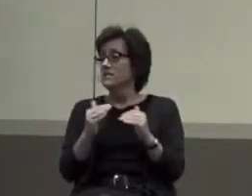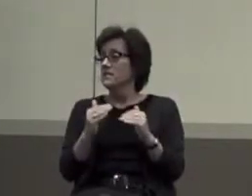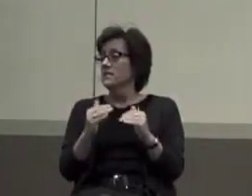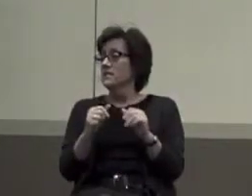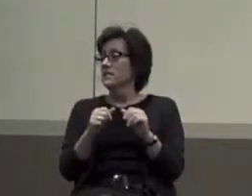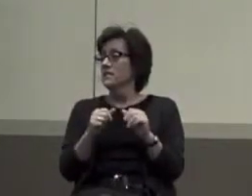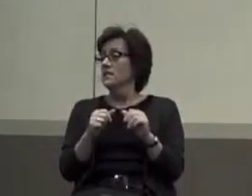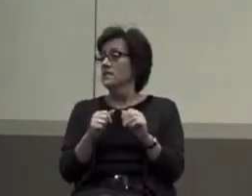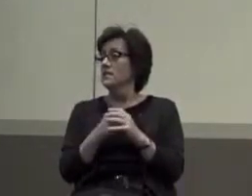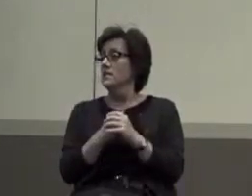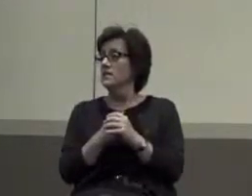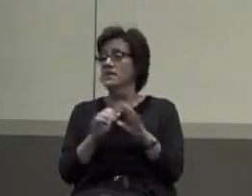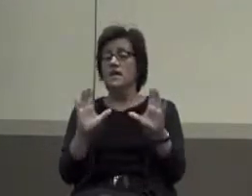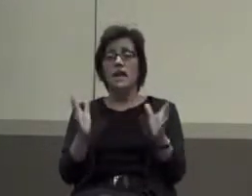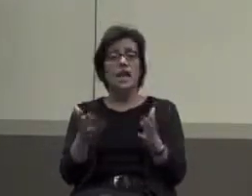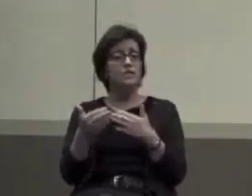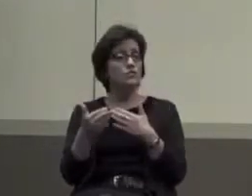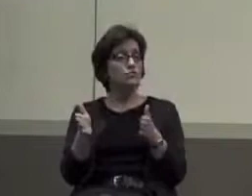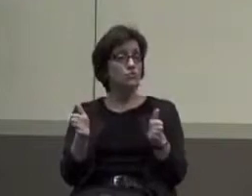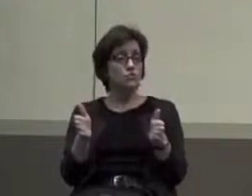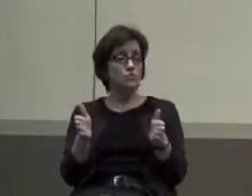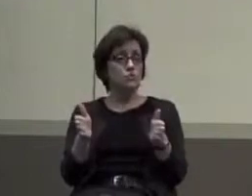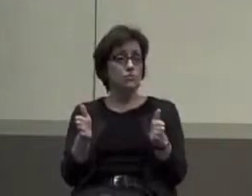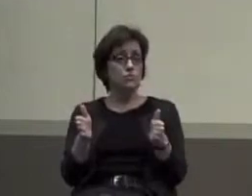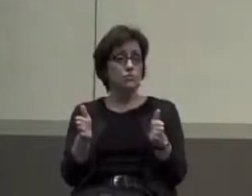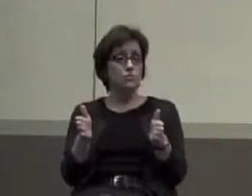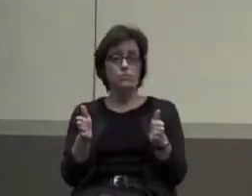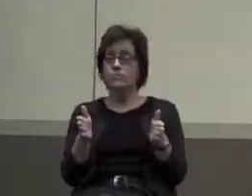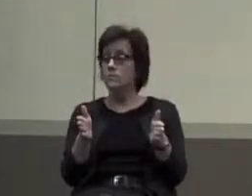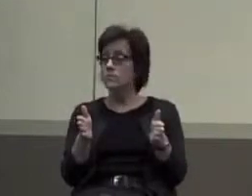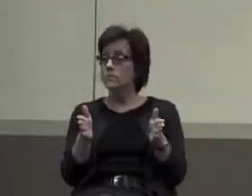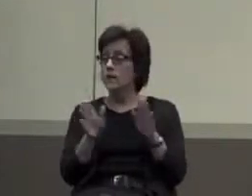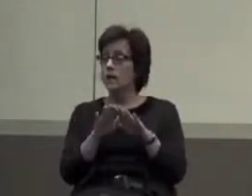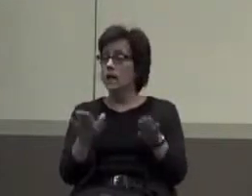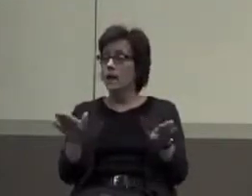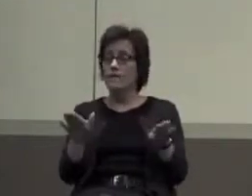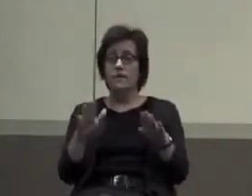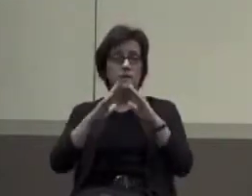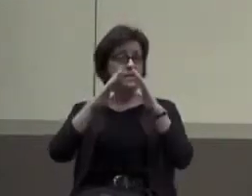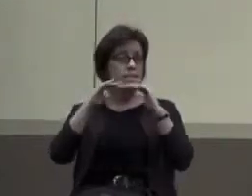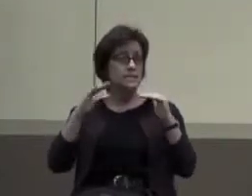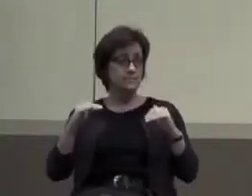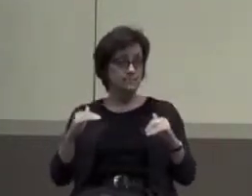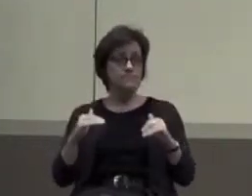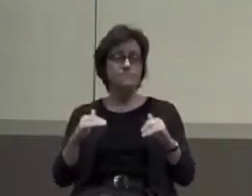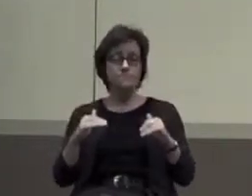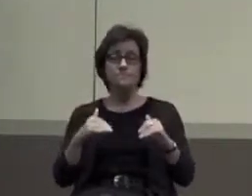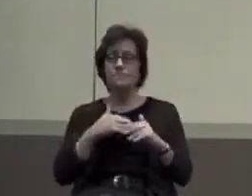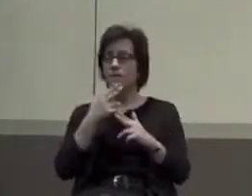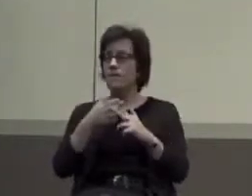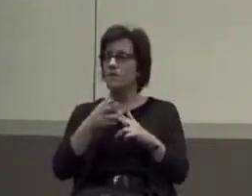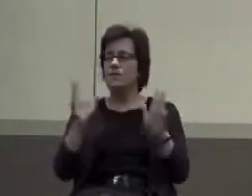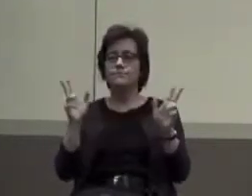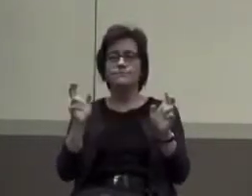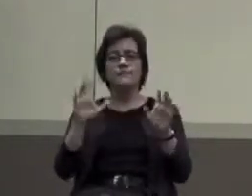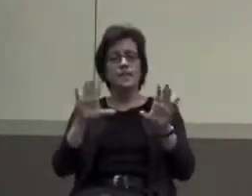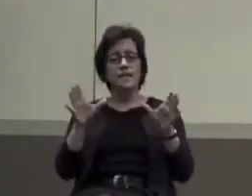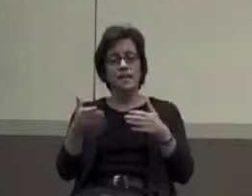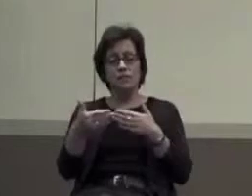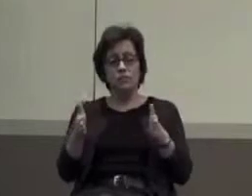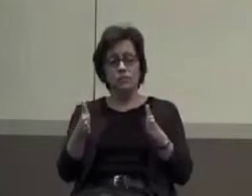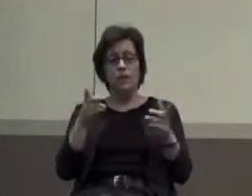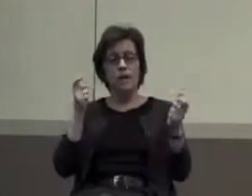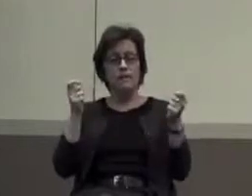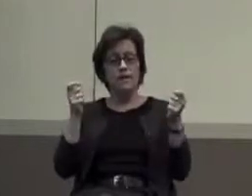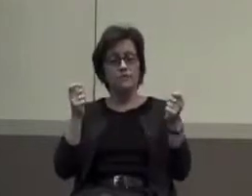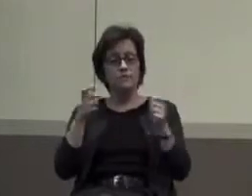to classroom level systems. I call it a classroom management system because it's what